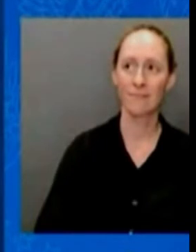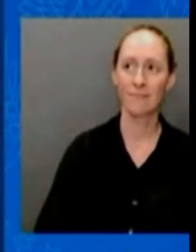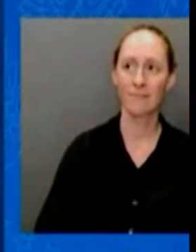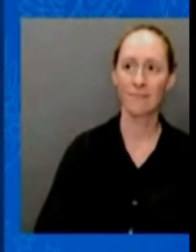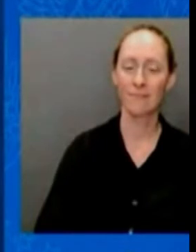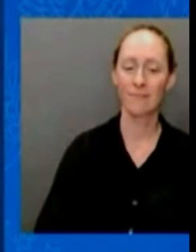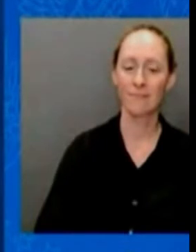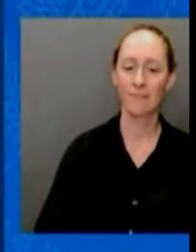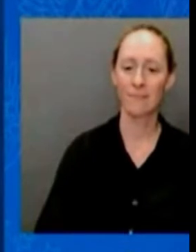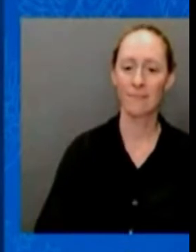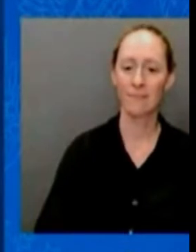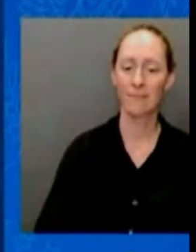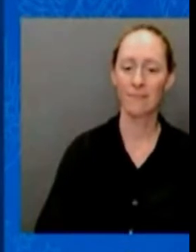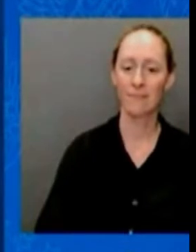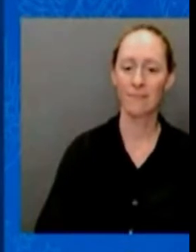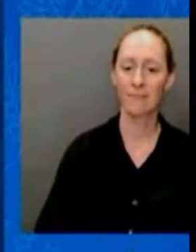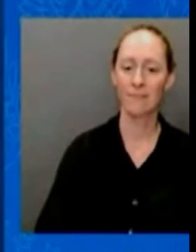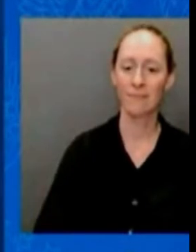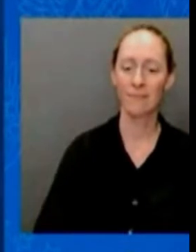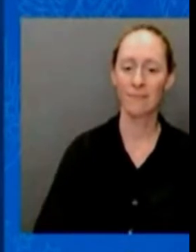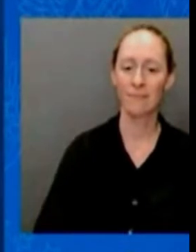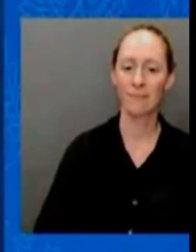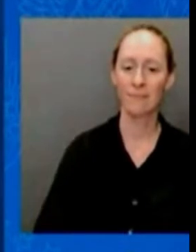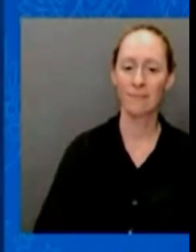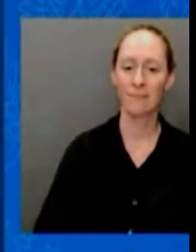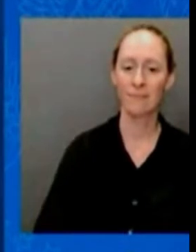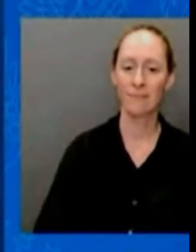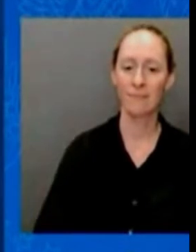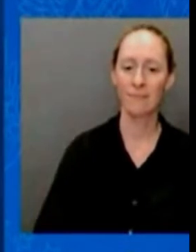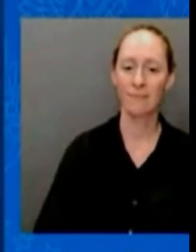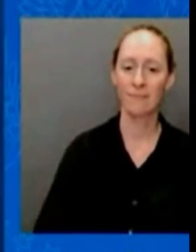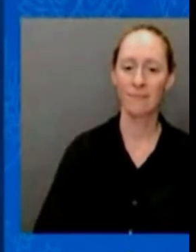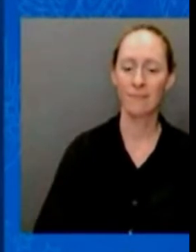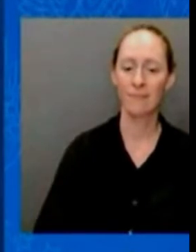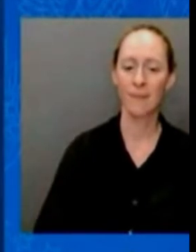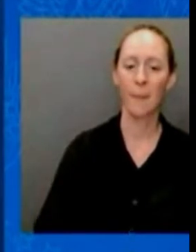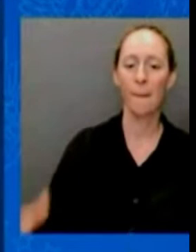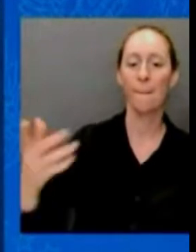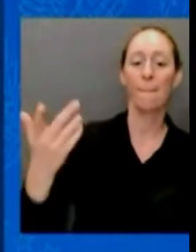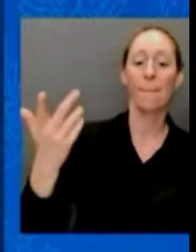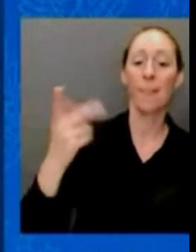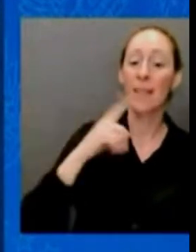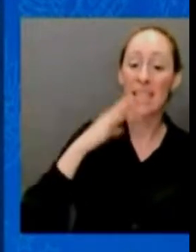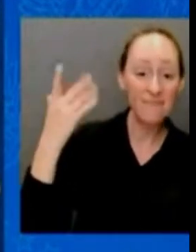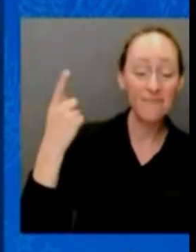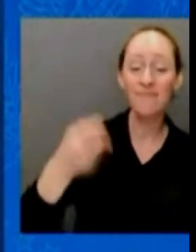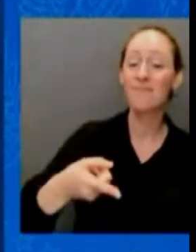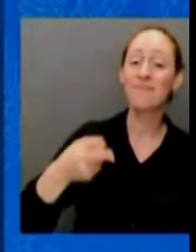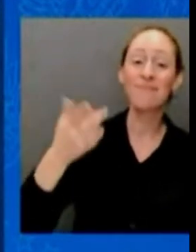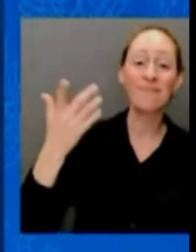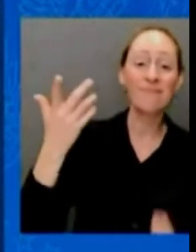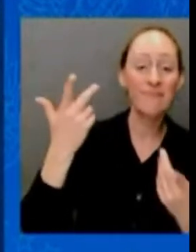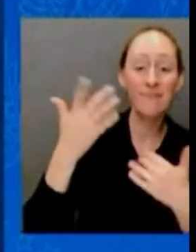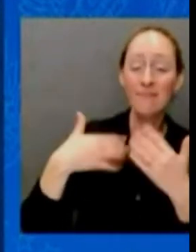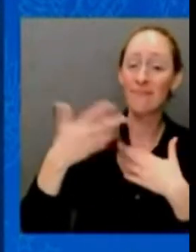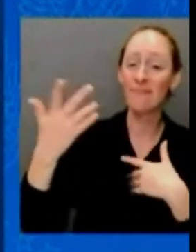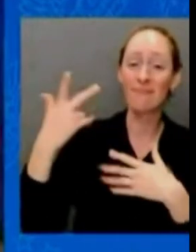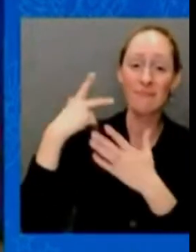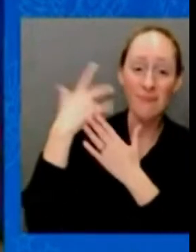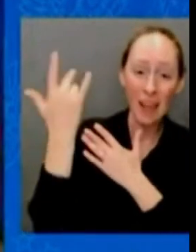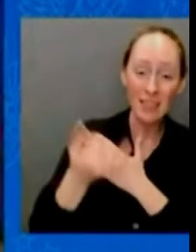every single inch of this massive project will be built with union